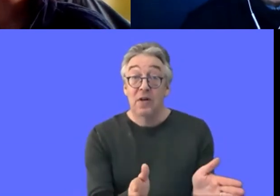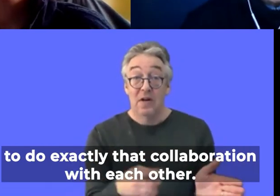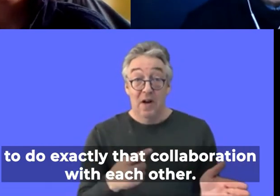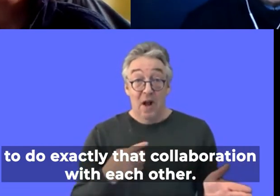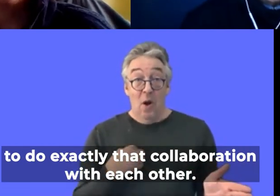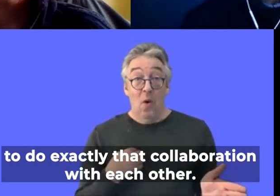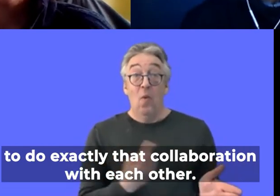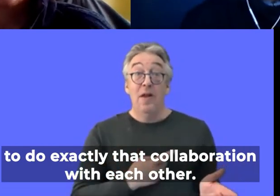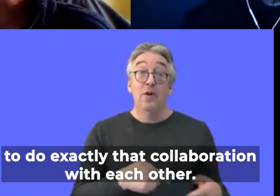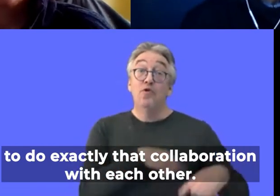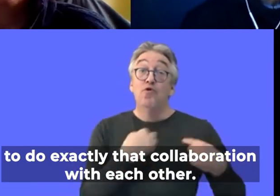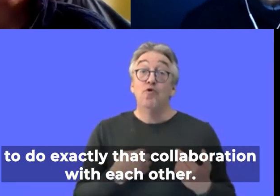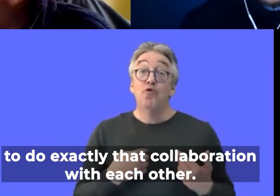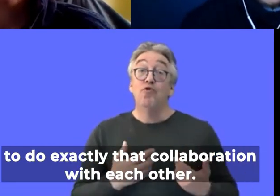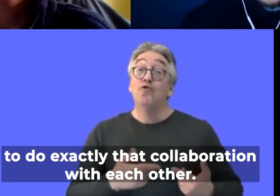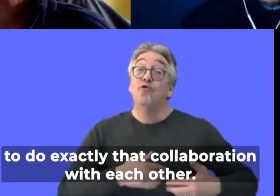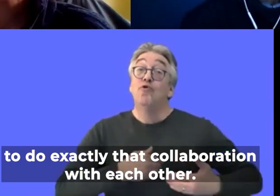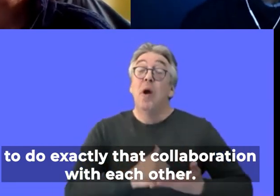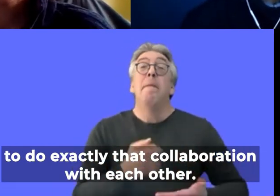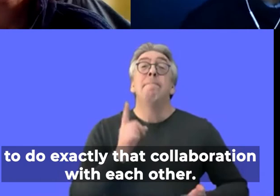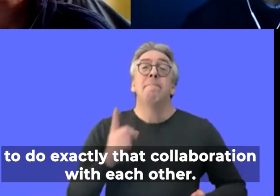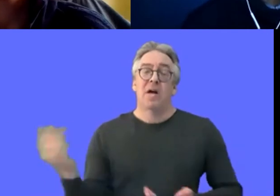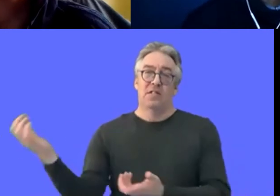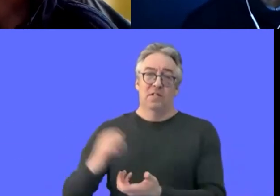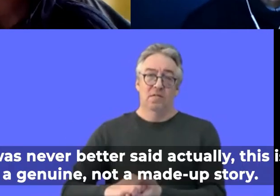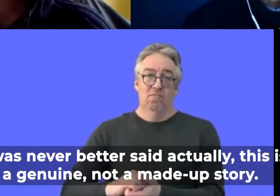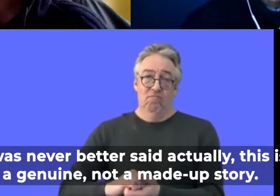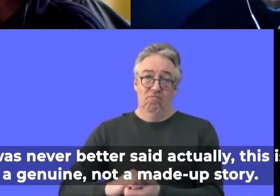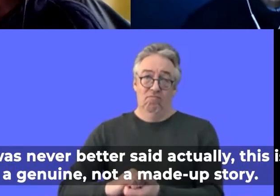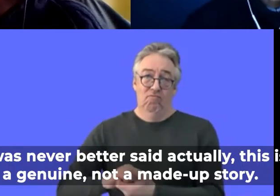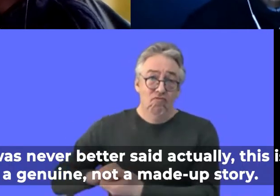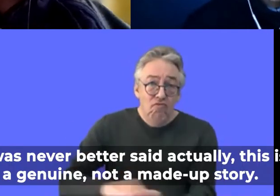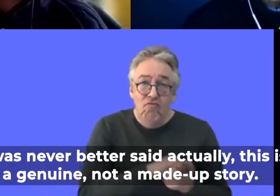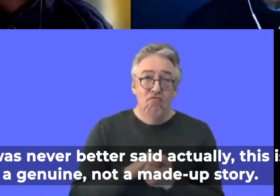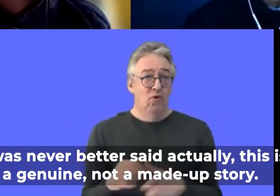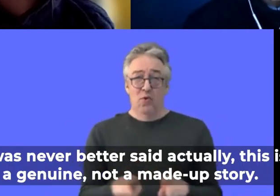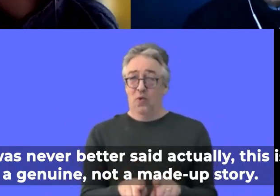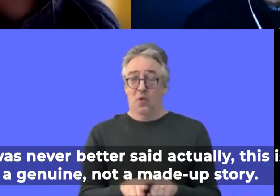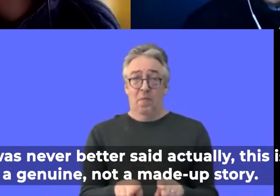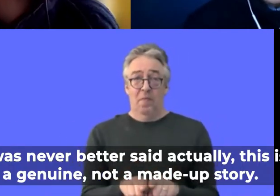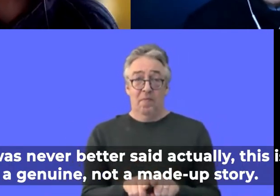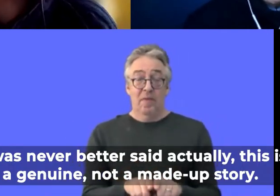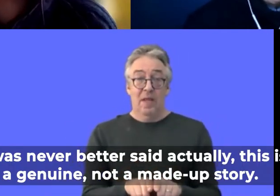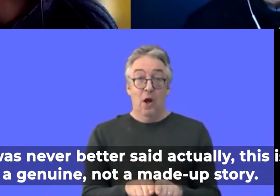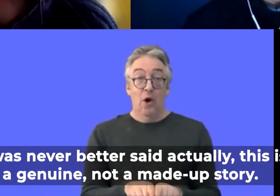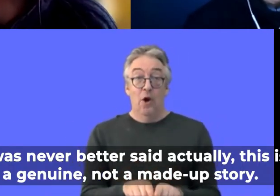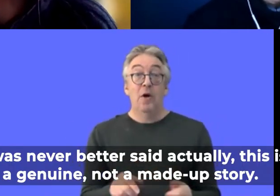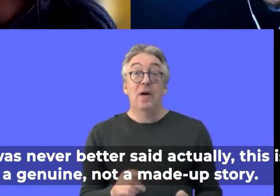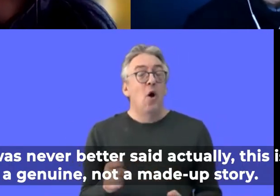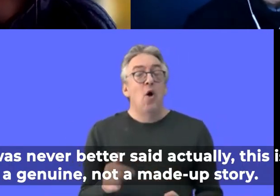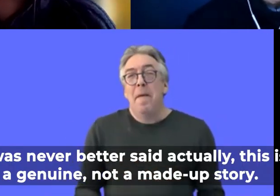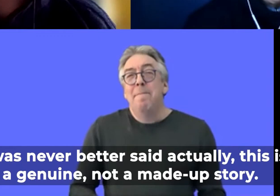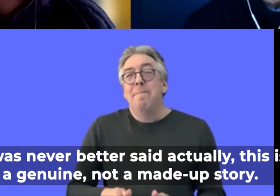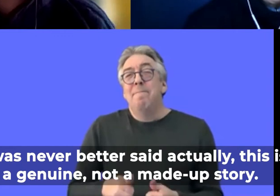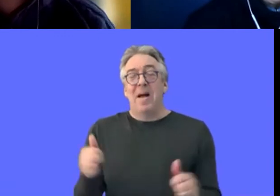need to do exactly that collaboration with each other. And it was never better said, actually, and this is a genuine, this is